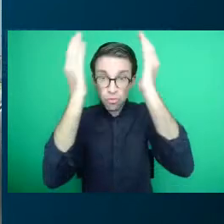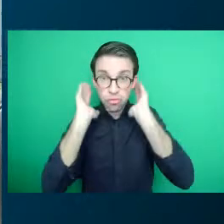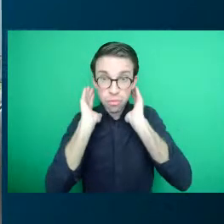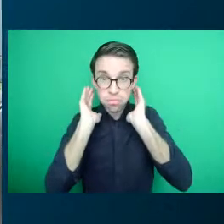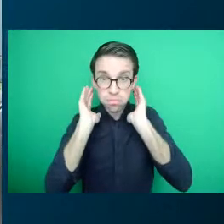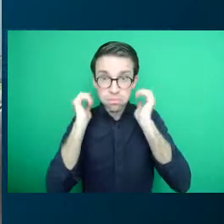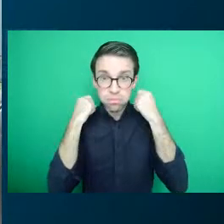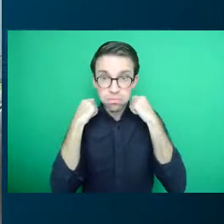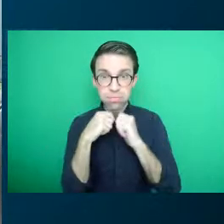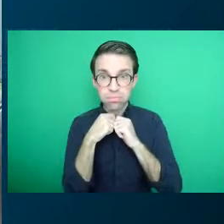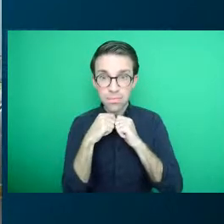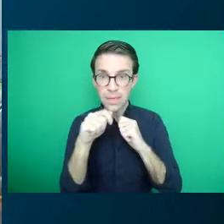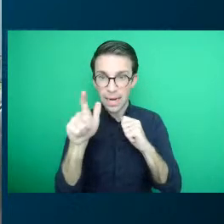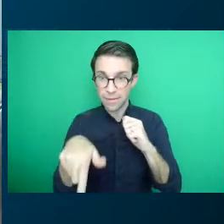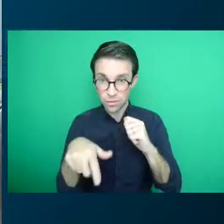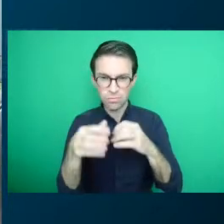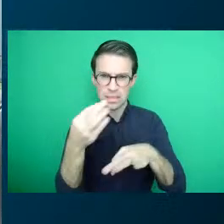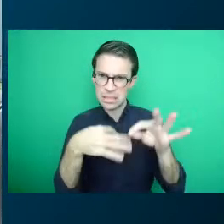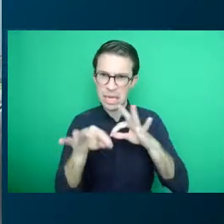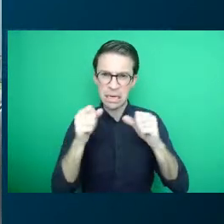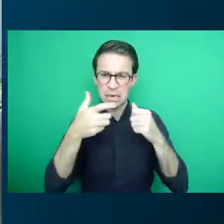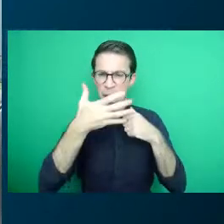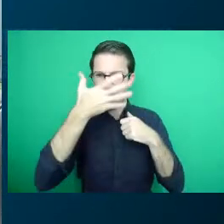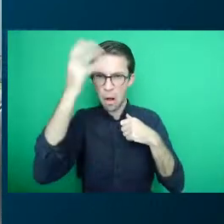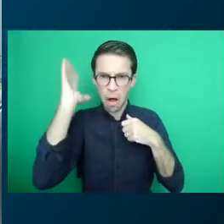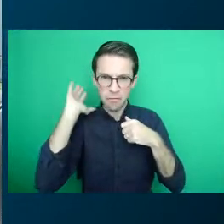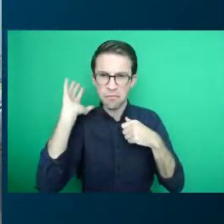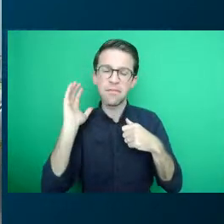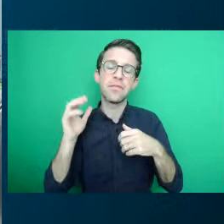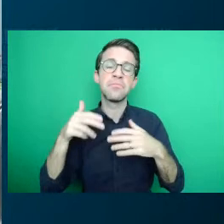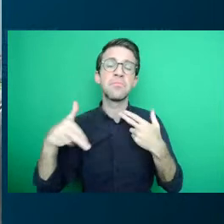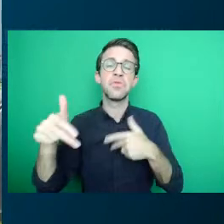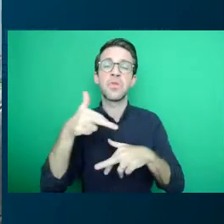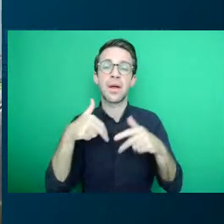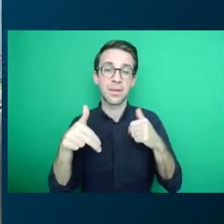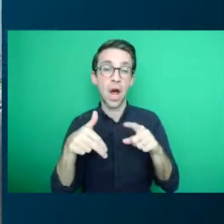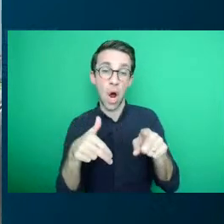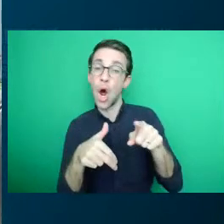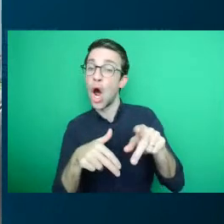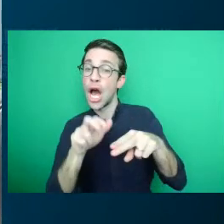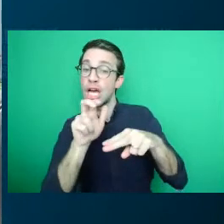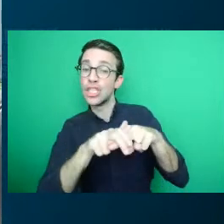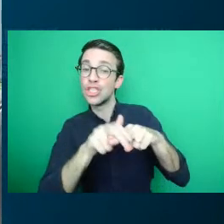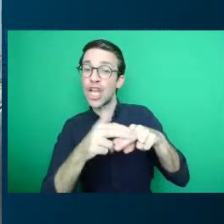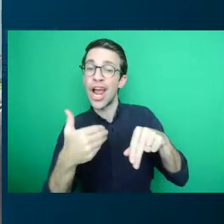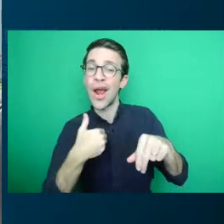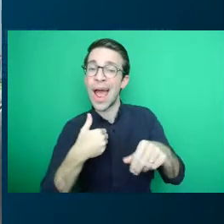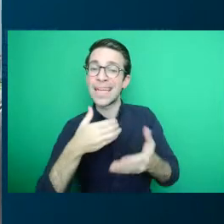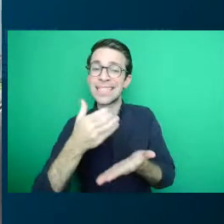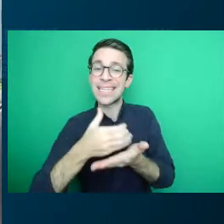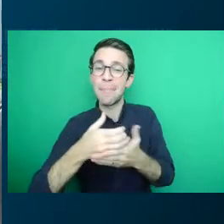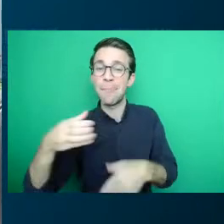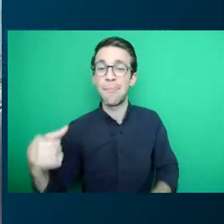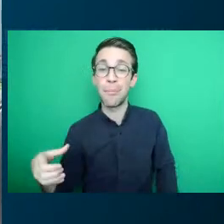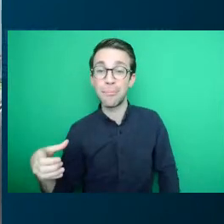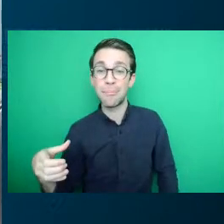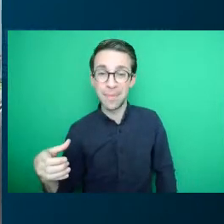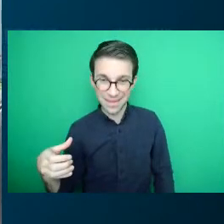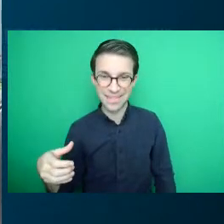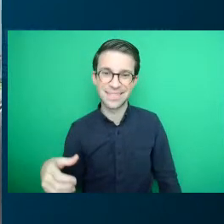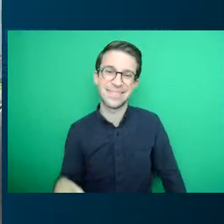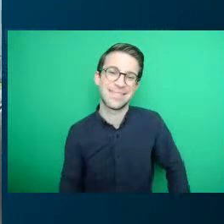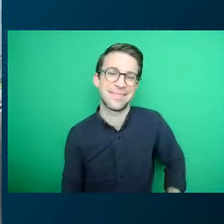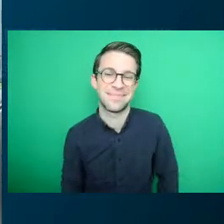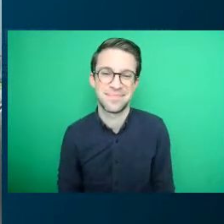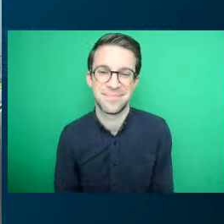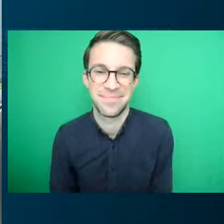breathe, room to move around. That's exactly right. Cup holders. You're right. This chair does have cup holders. Can we send that to Duna? Maybe,